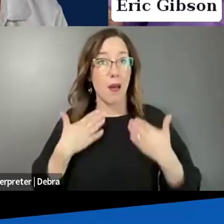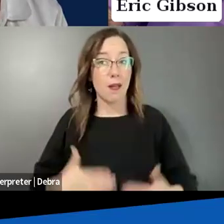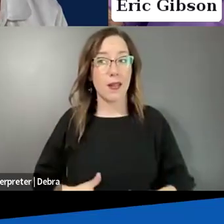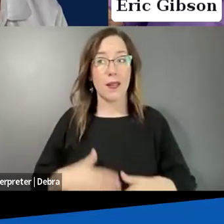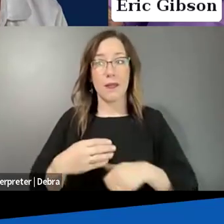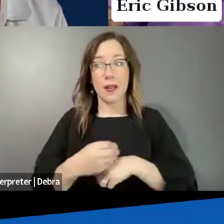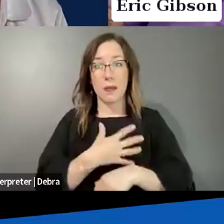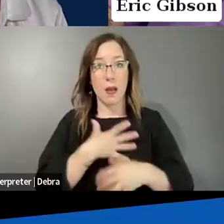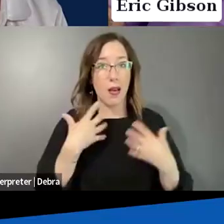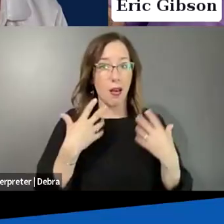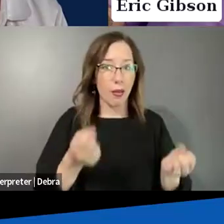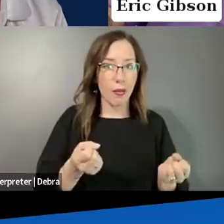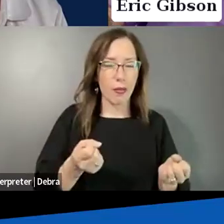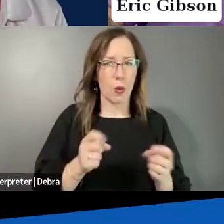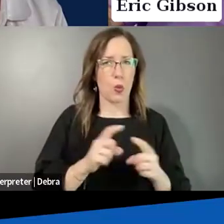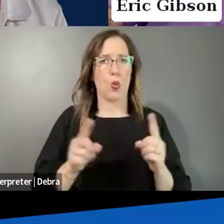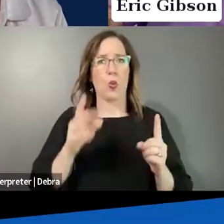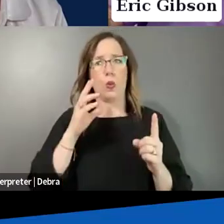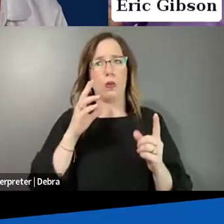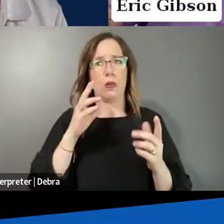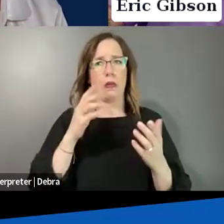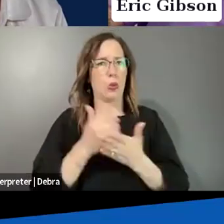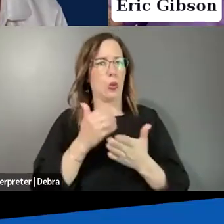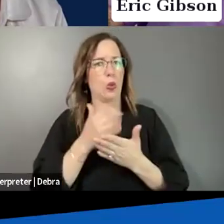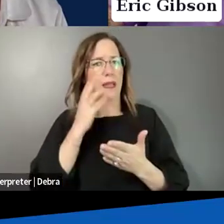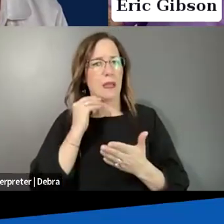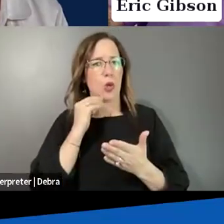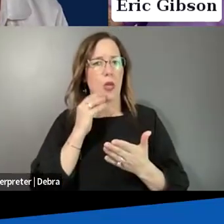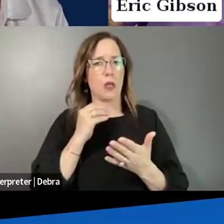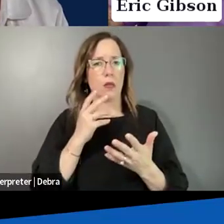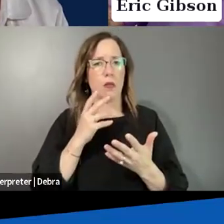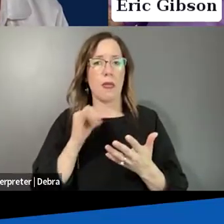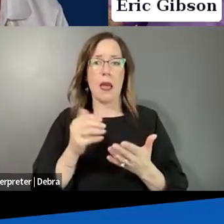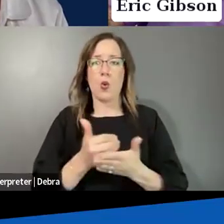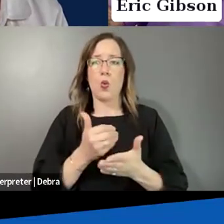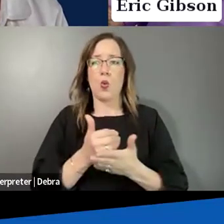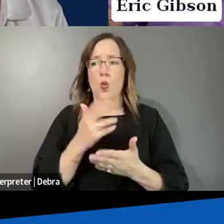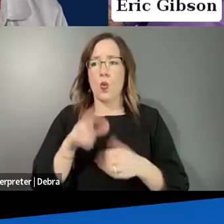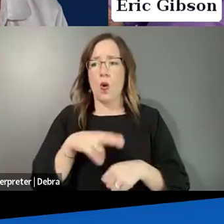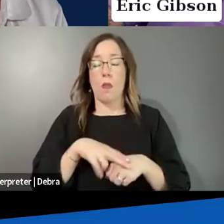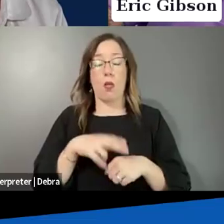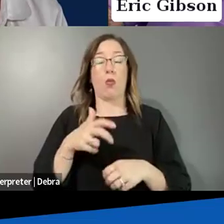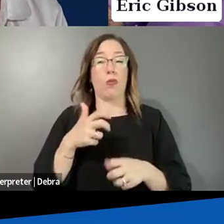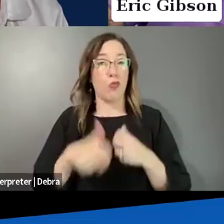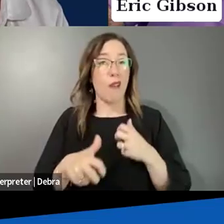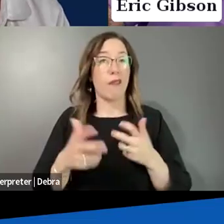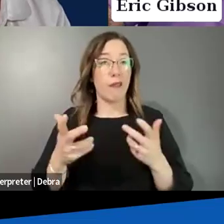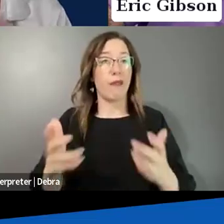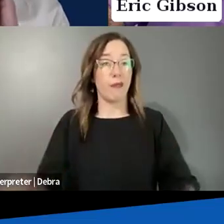health in really new ways. Like getting to that new normal, honestly, this is rough,